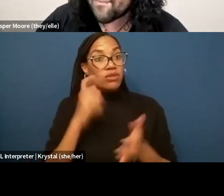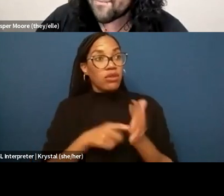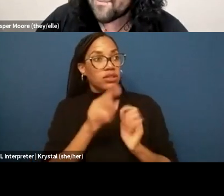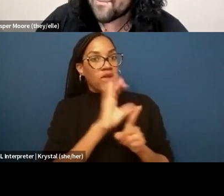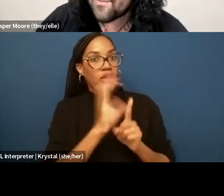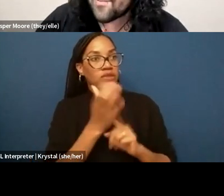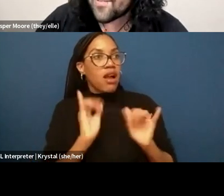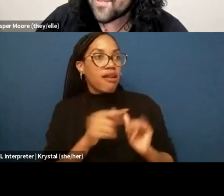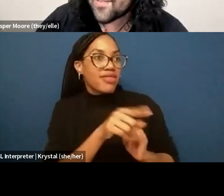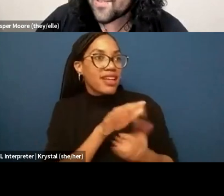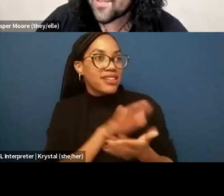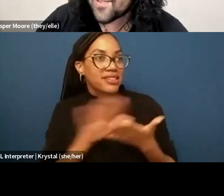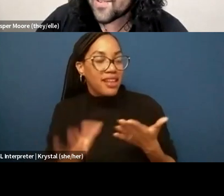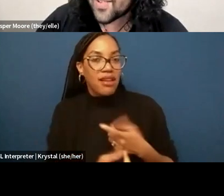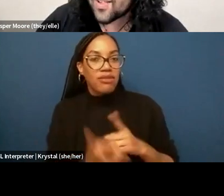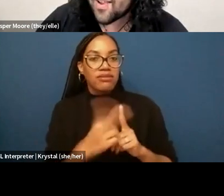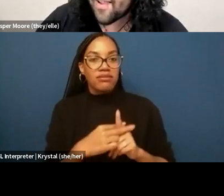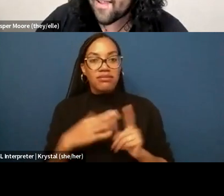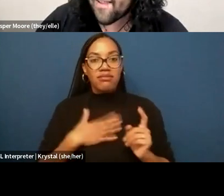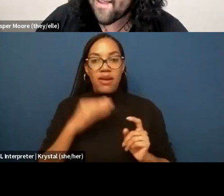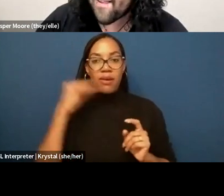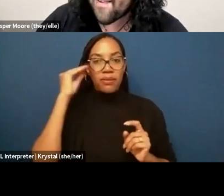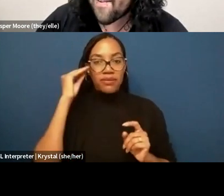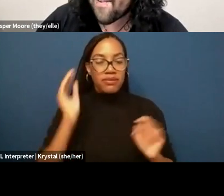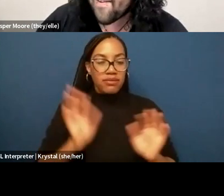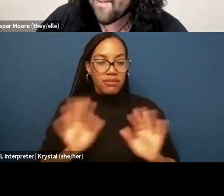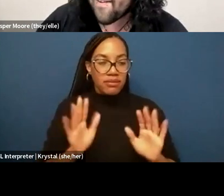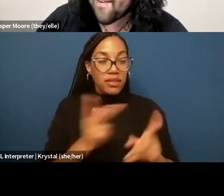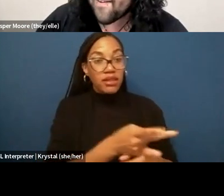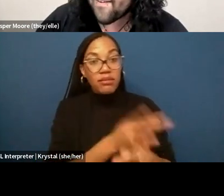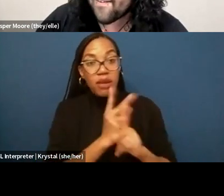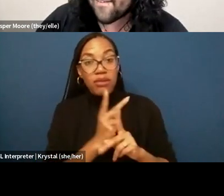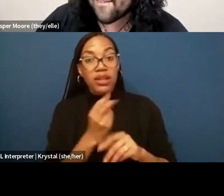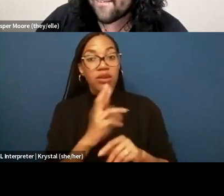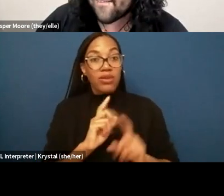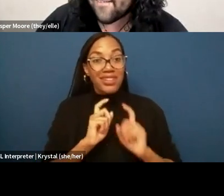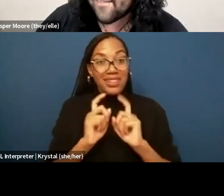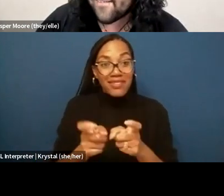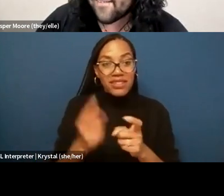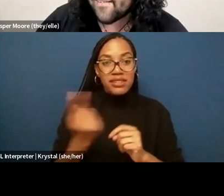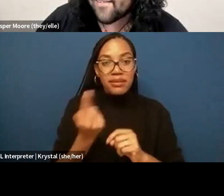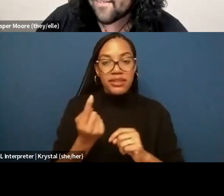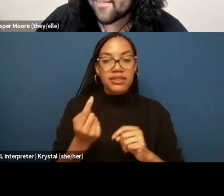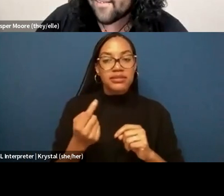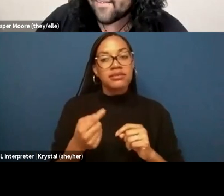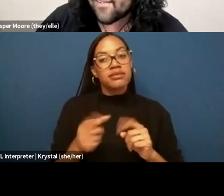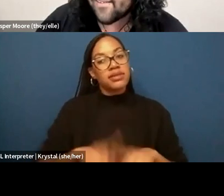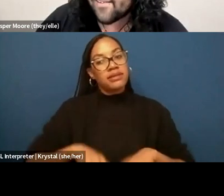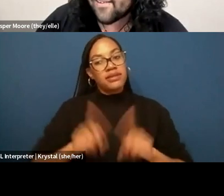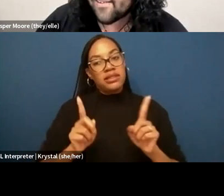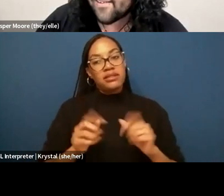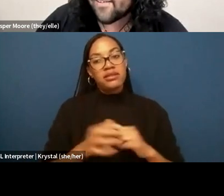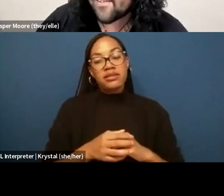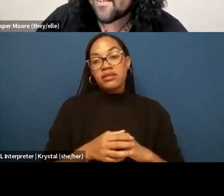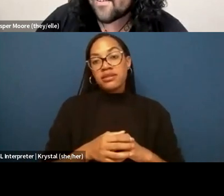at home. That's not the same as a borrowing or a being given something, which I say as